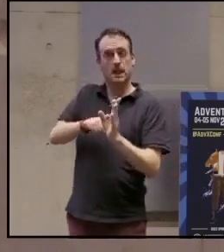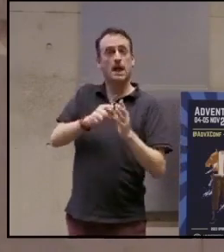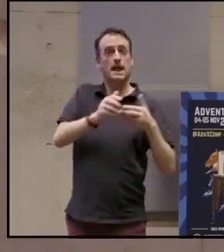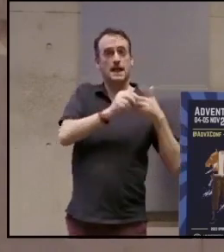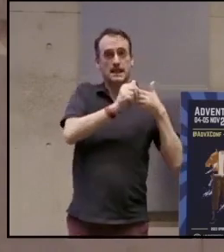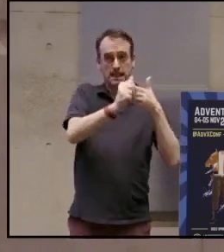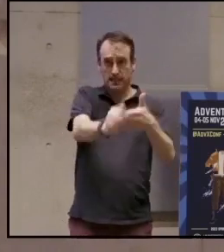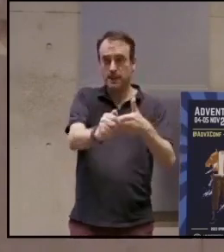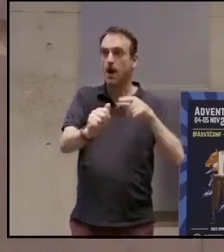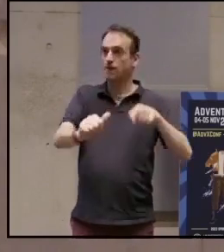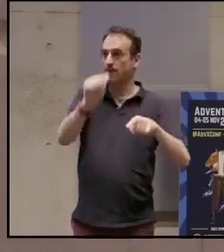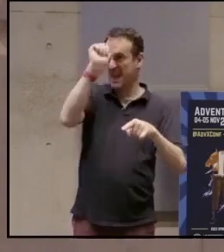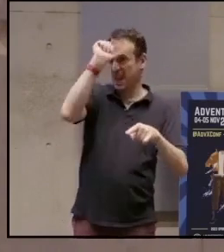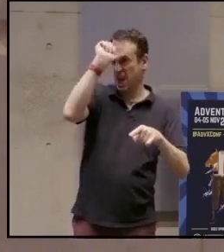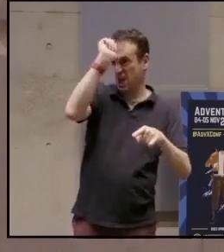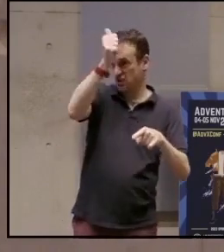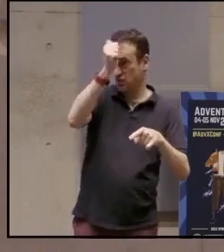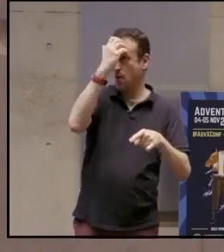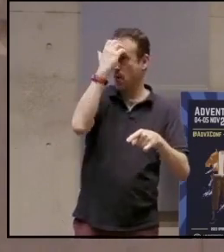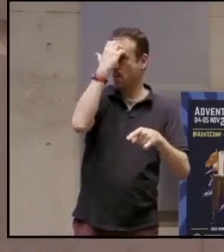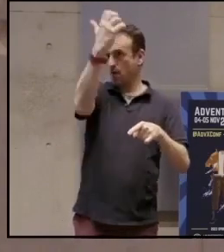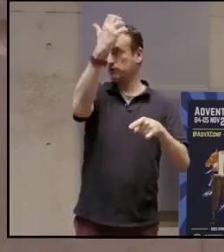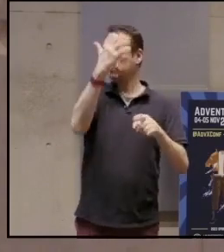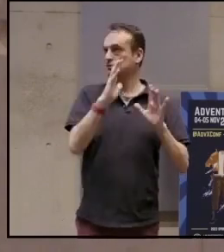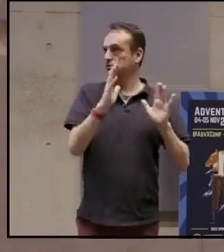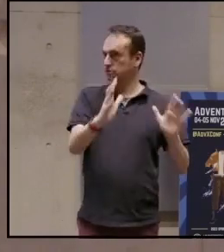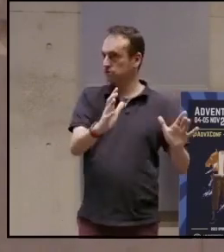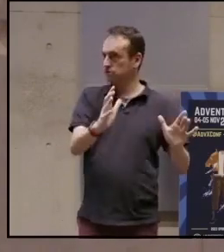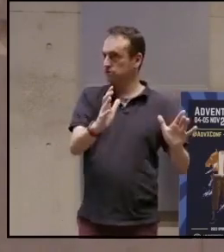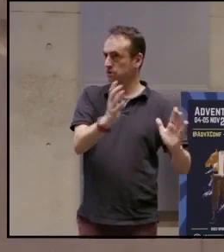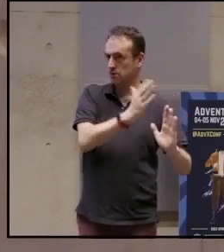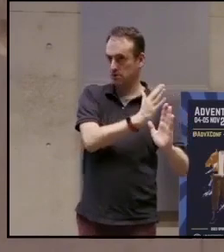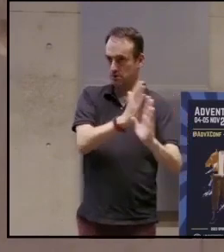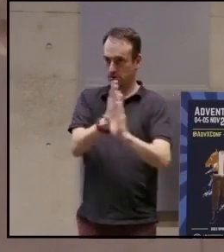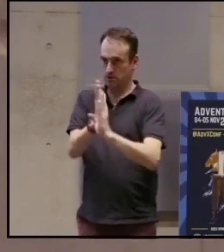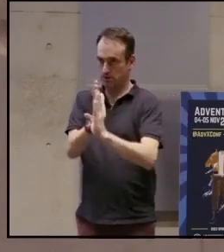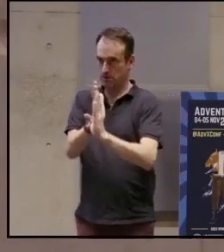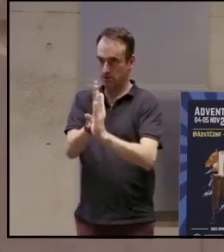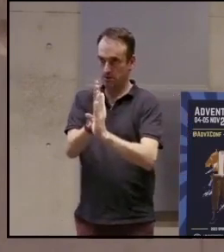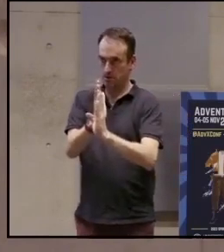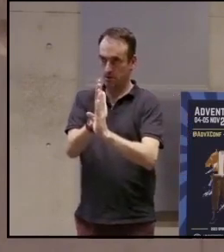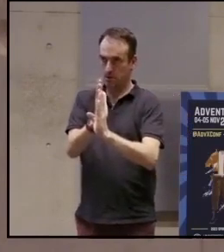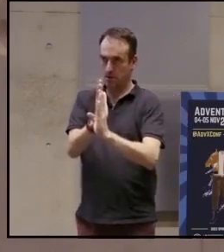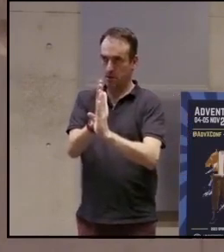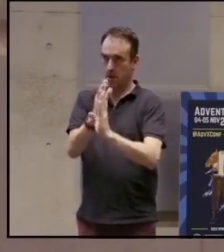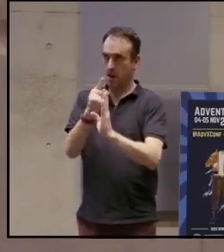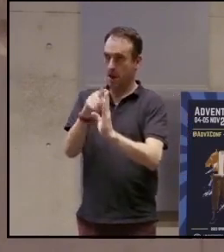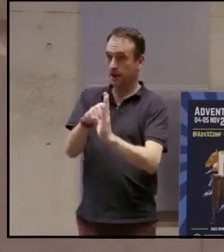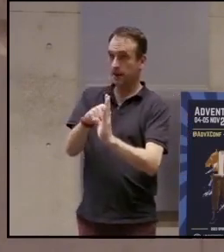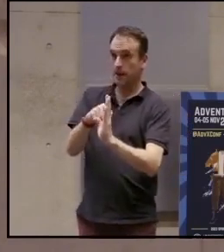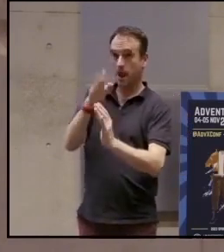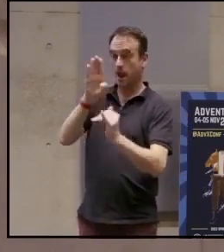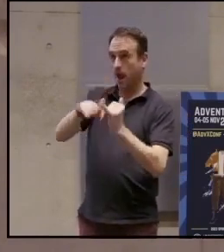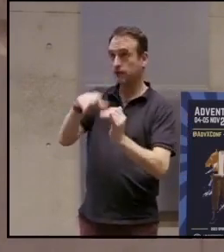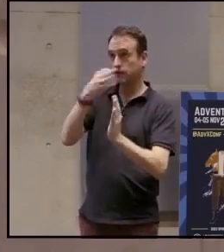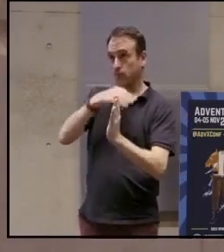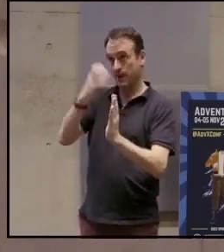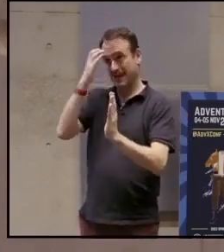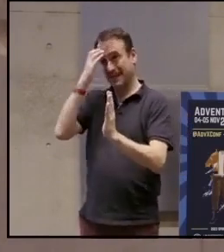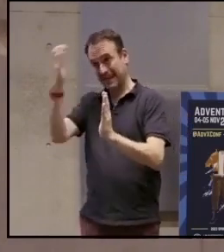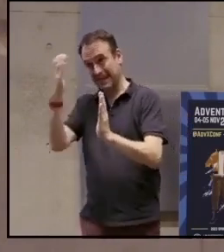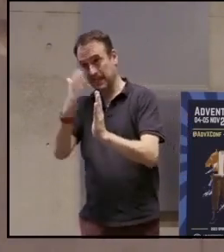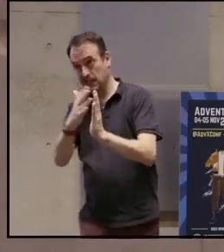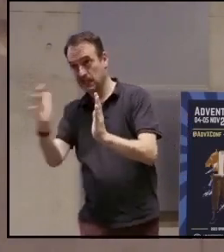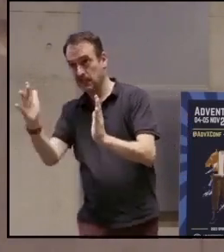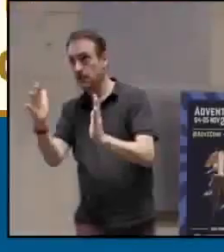themselves god kings, self-deifying, okay? And in the last few monarchical regimes, they were particularly